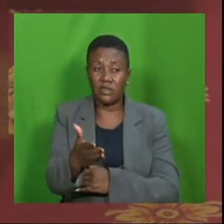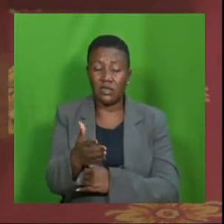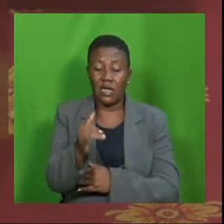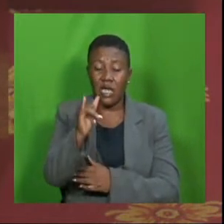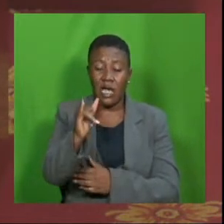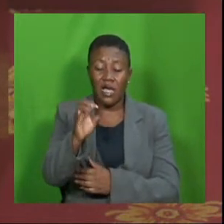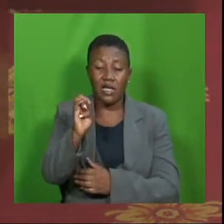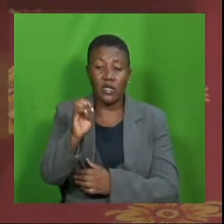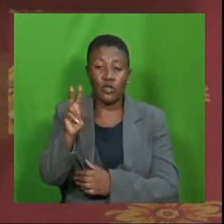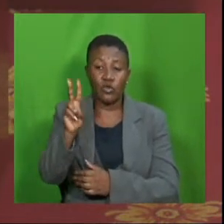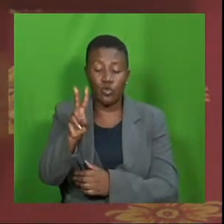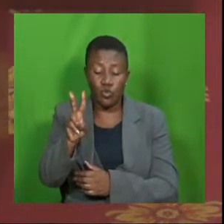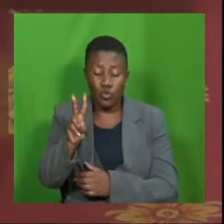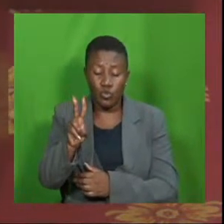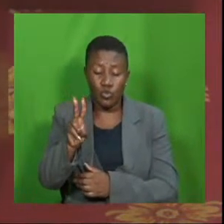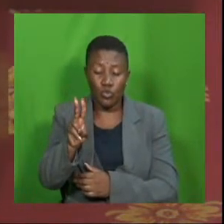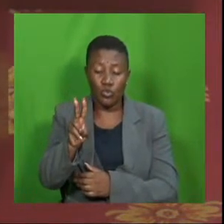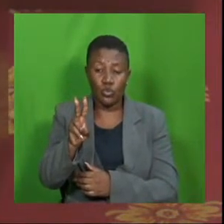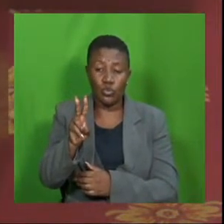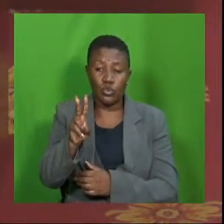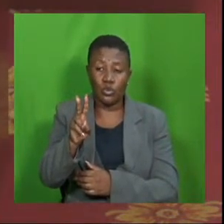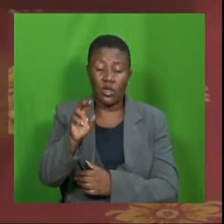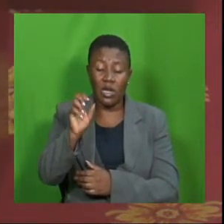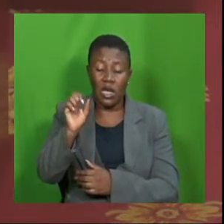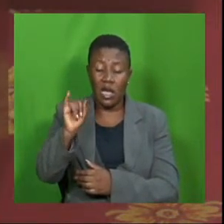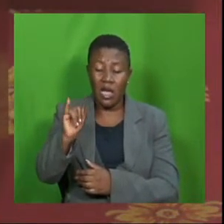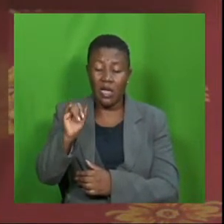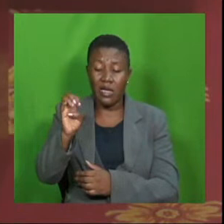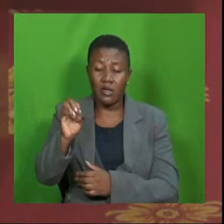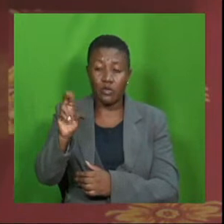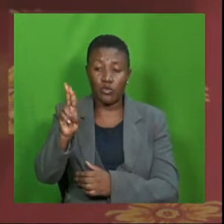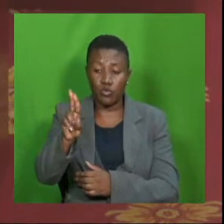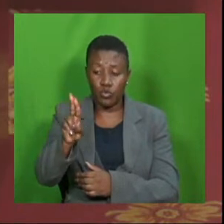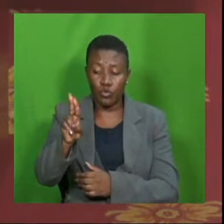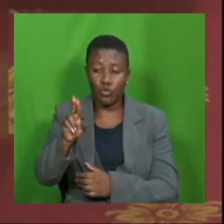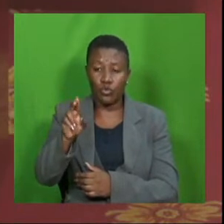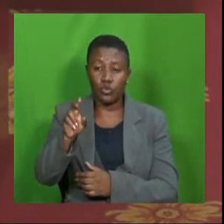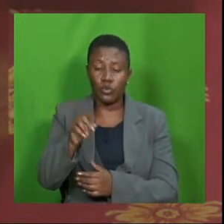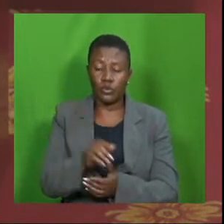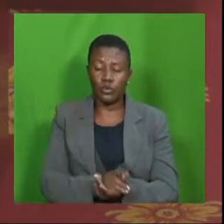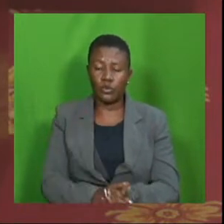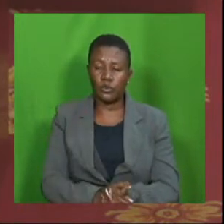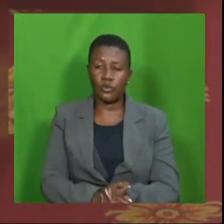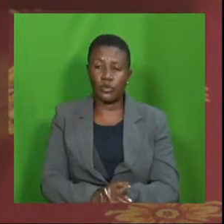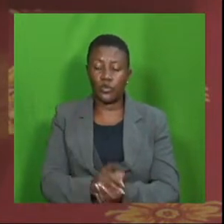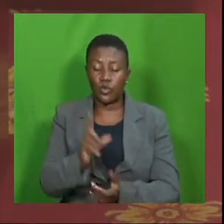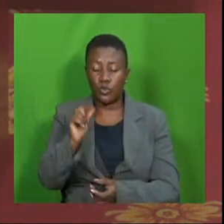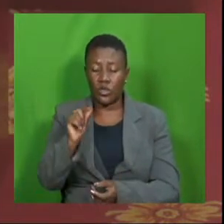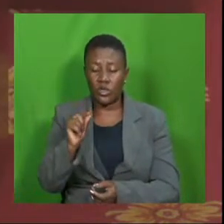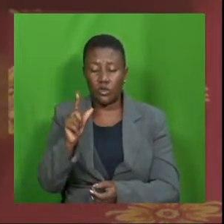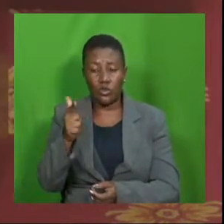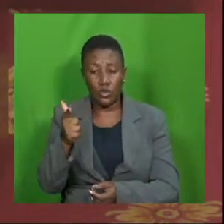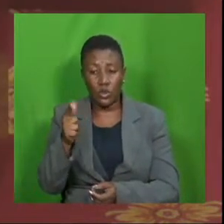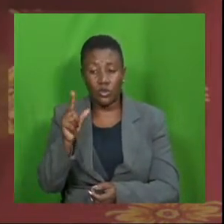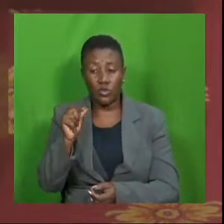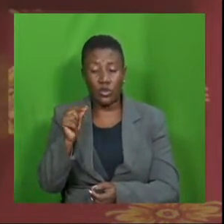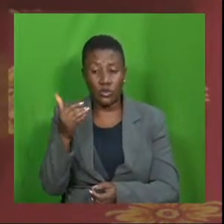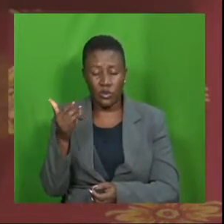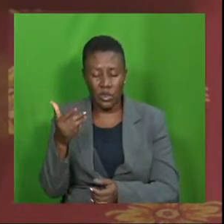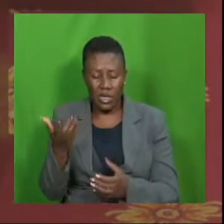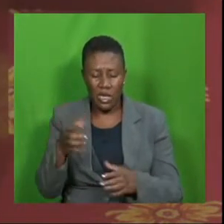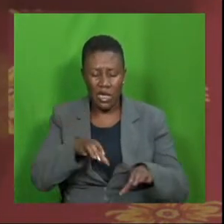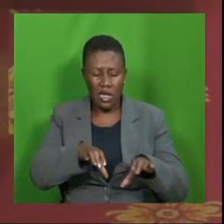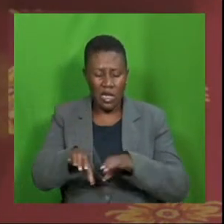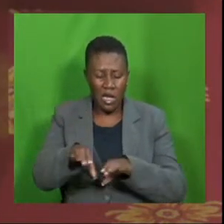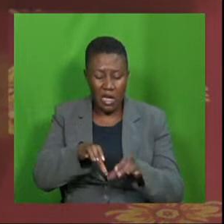IUU 2021 to 2025, is being implemented. Actions taken by the ministry